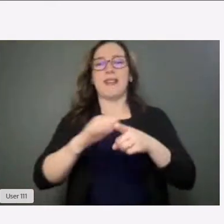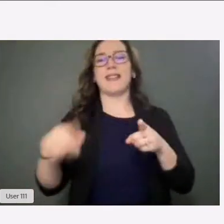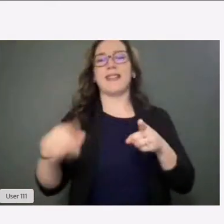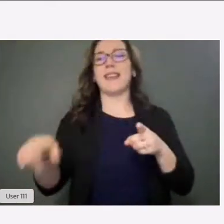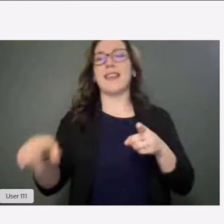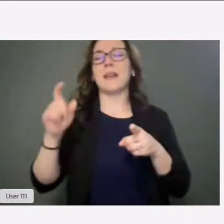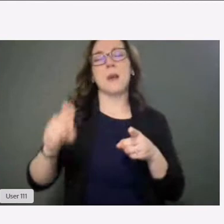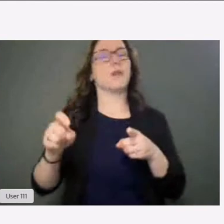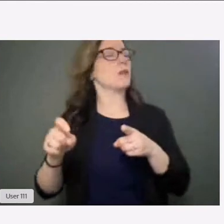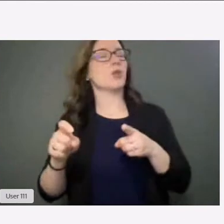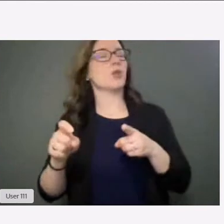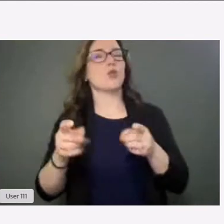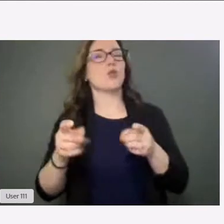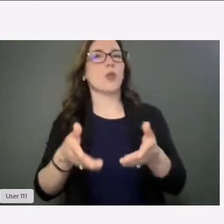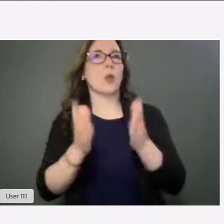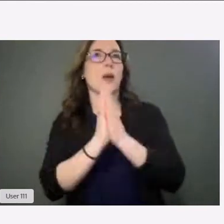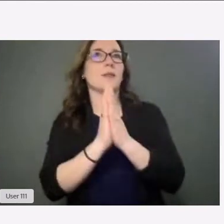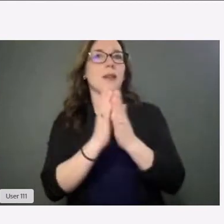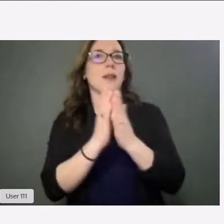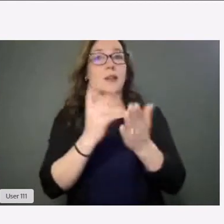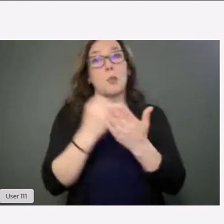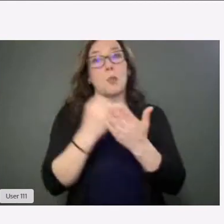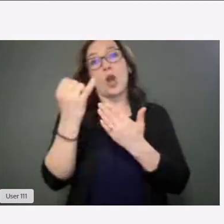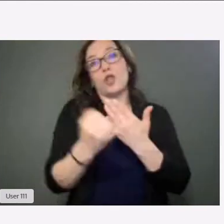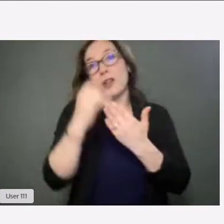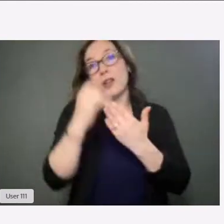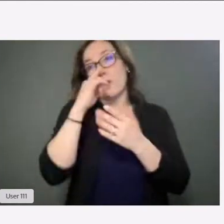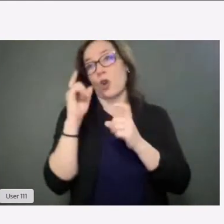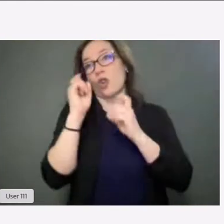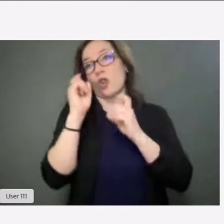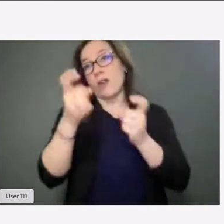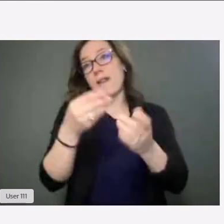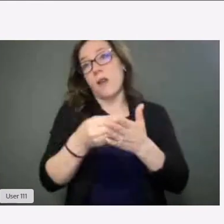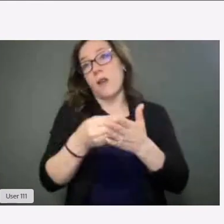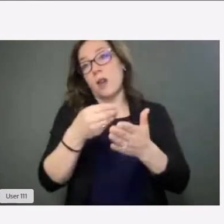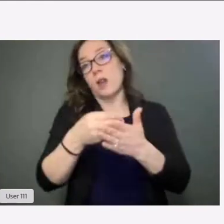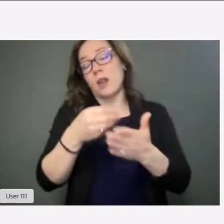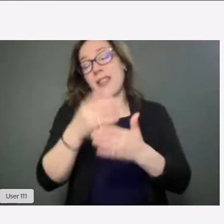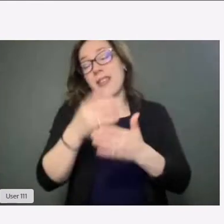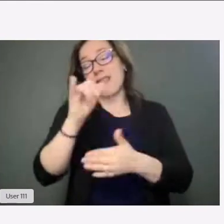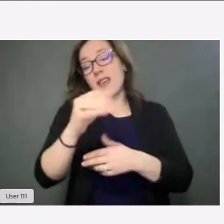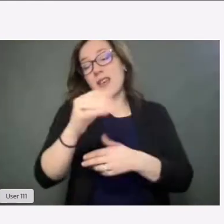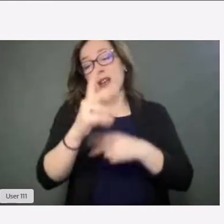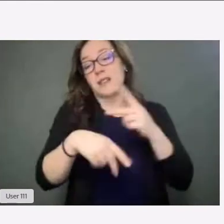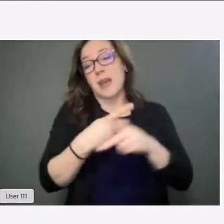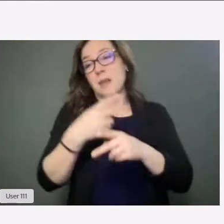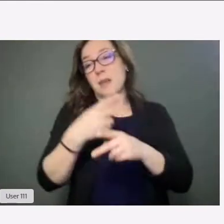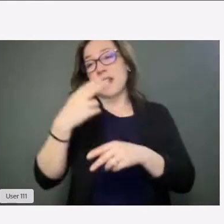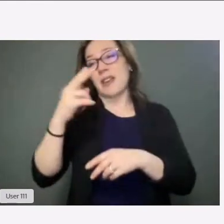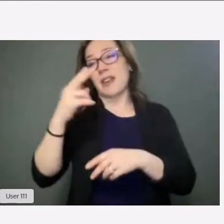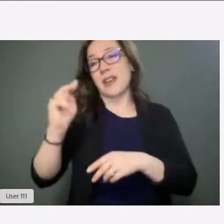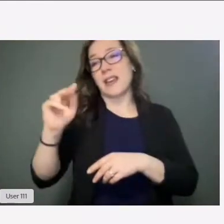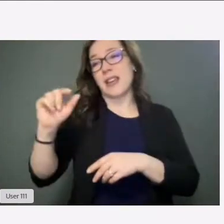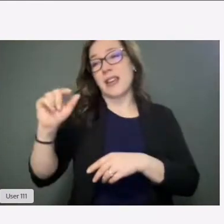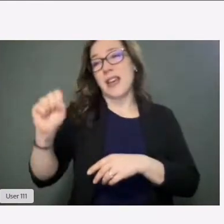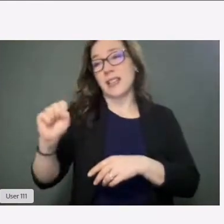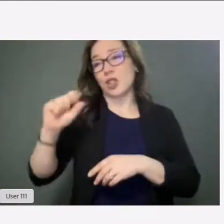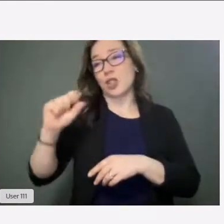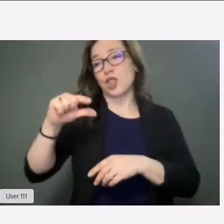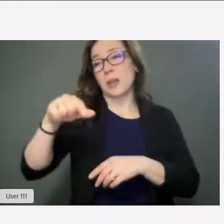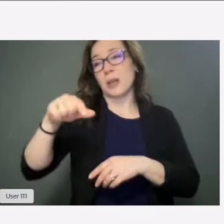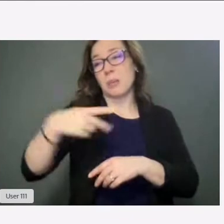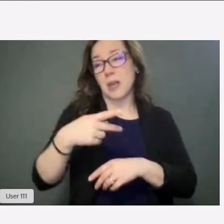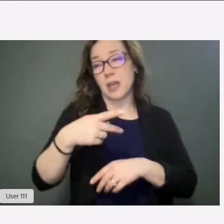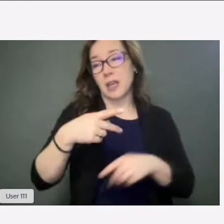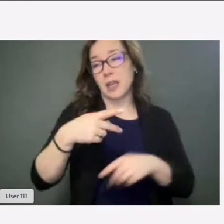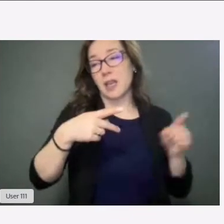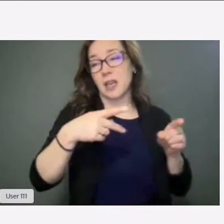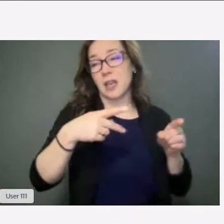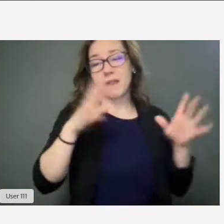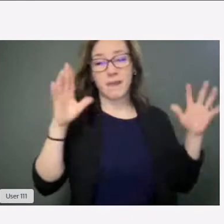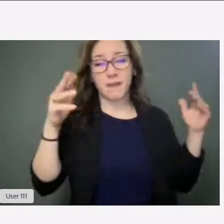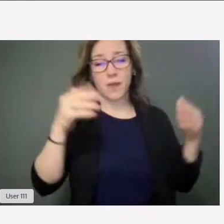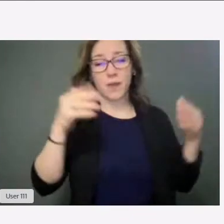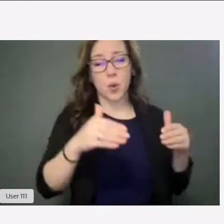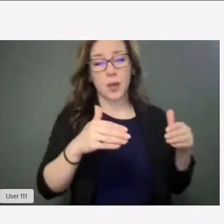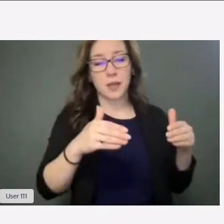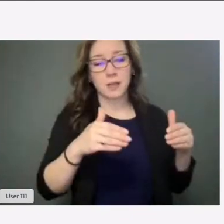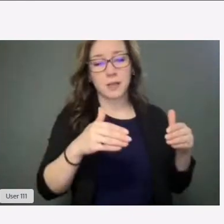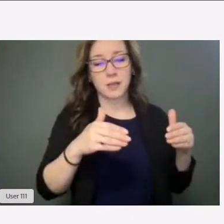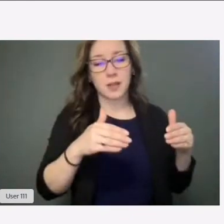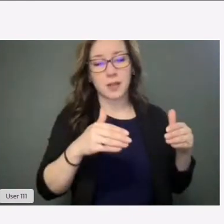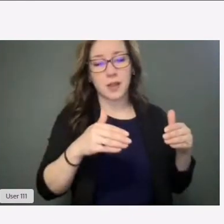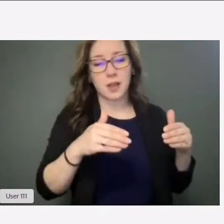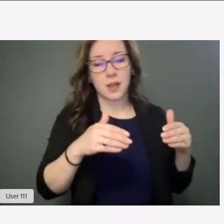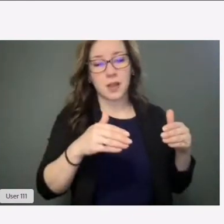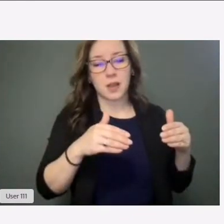a project, as a grant funding. So obviously the type of training that NSGP entities more focus on are kind of that,